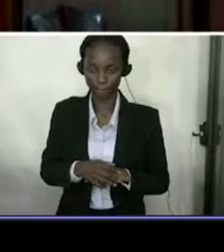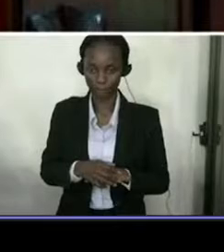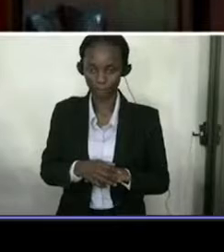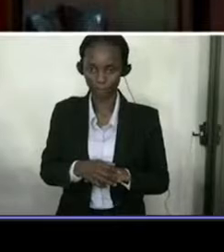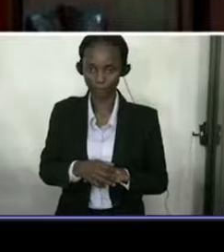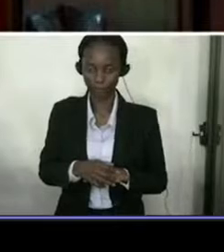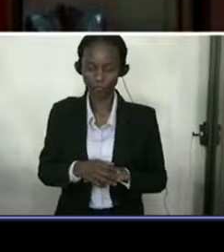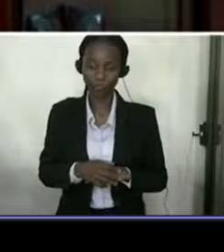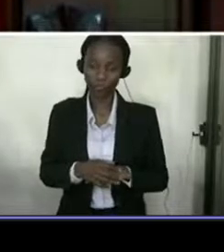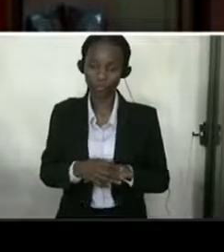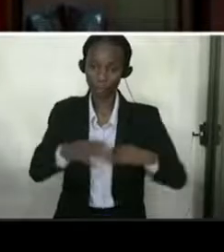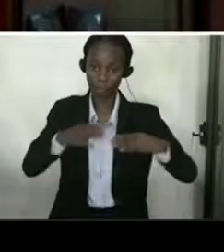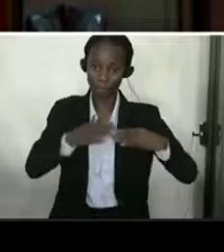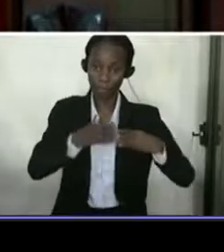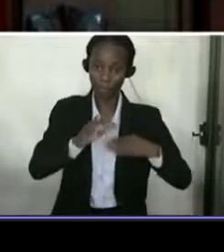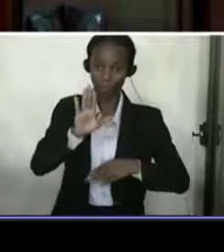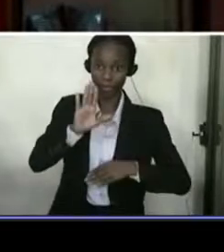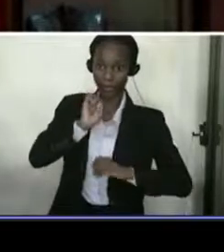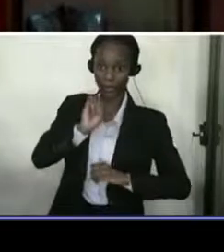Looks there is none.